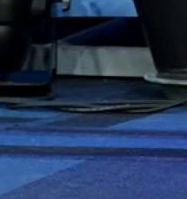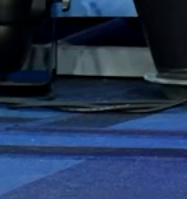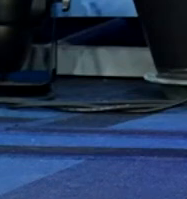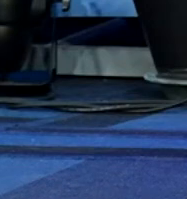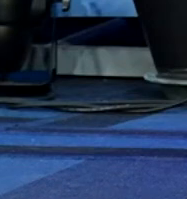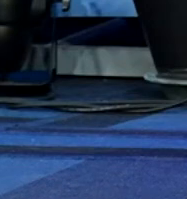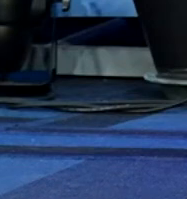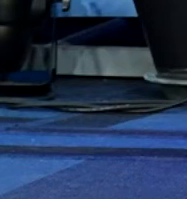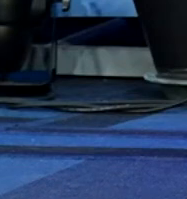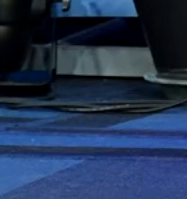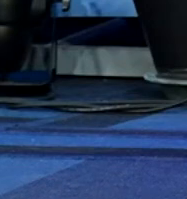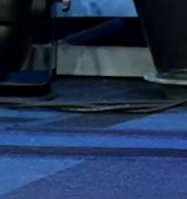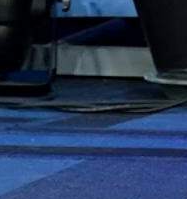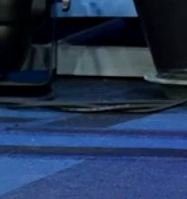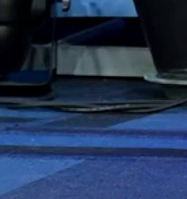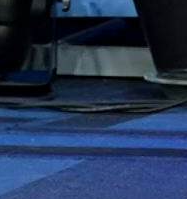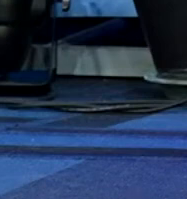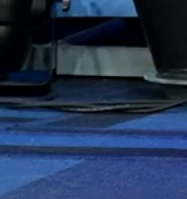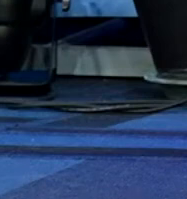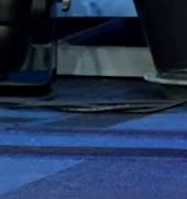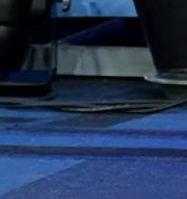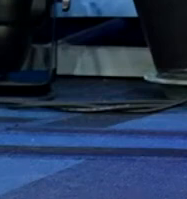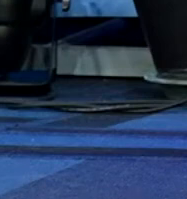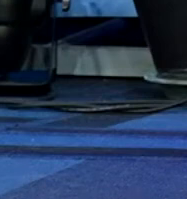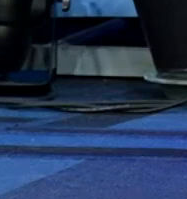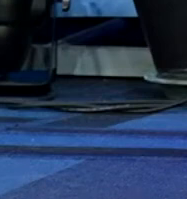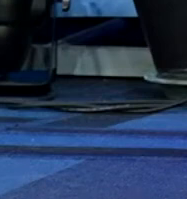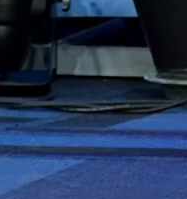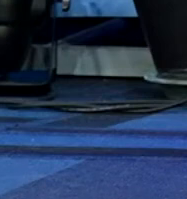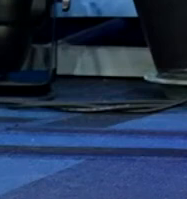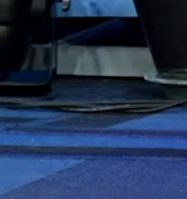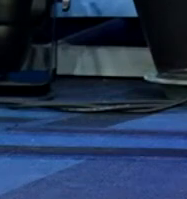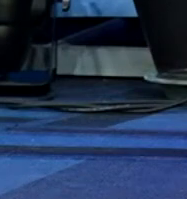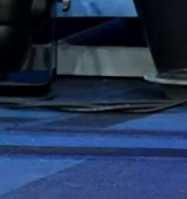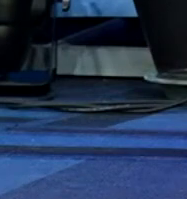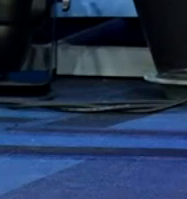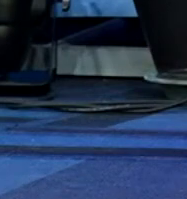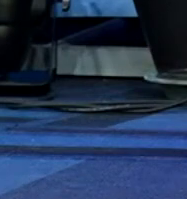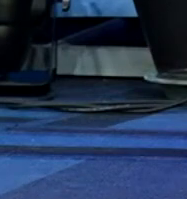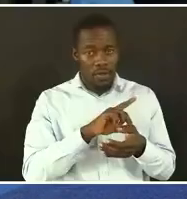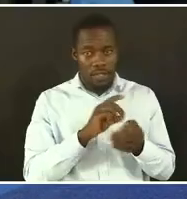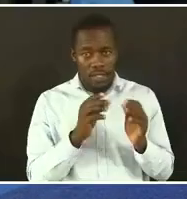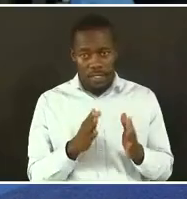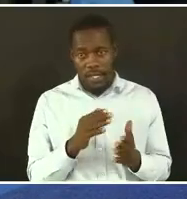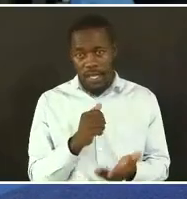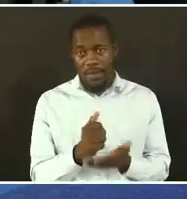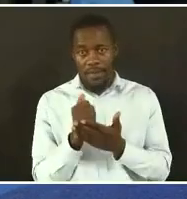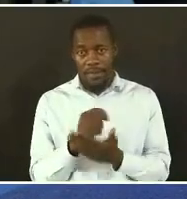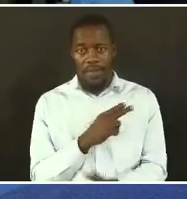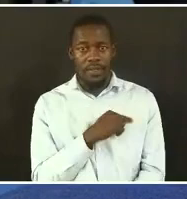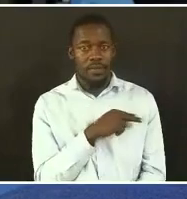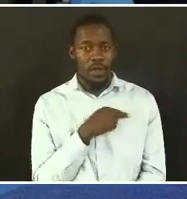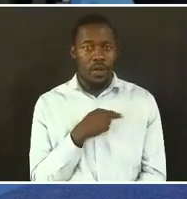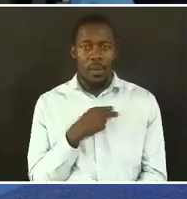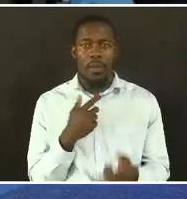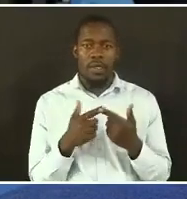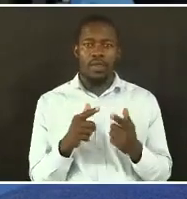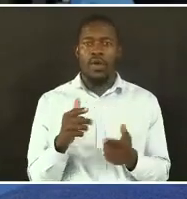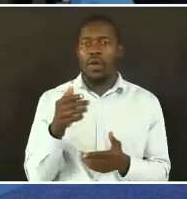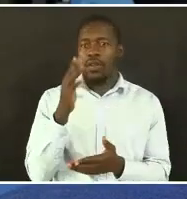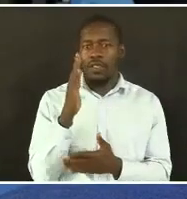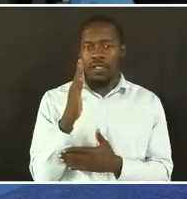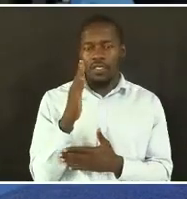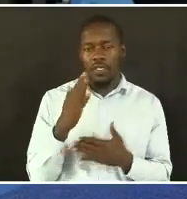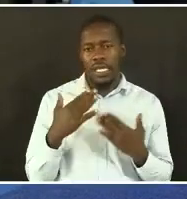any healing available to me? We know that doctors will treat, but God would do what?